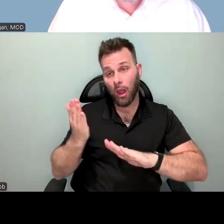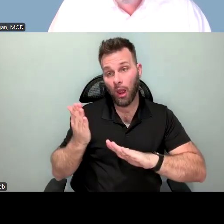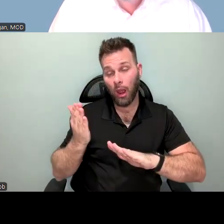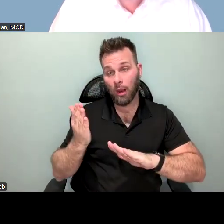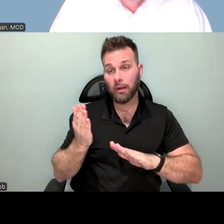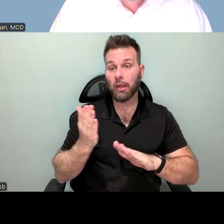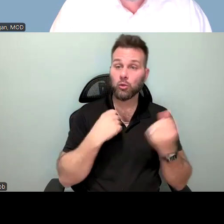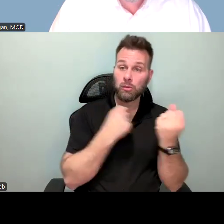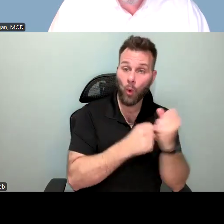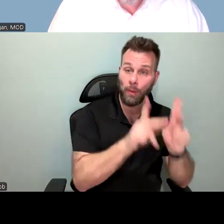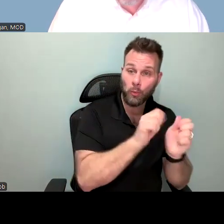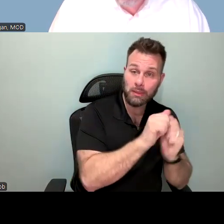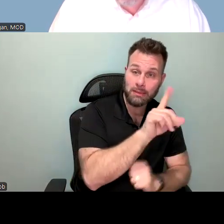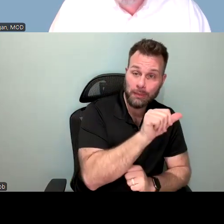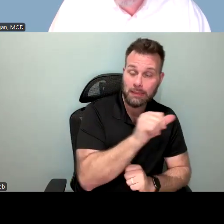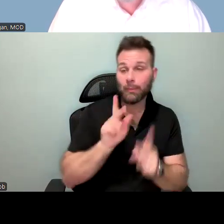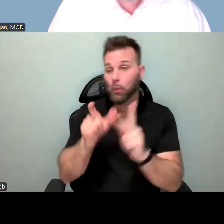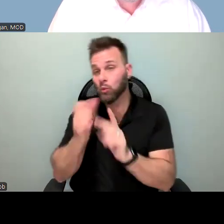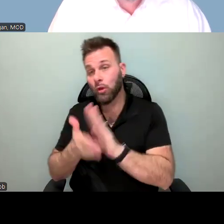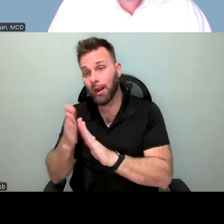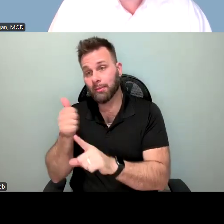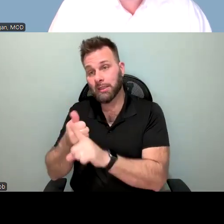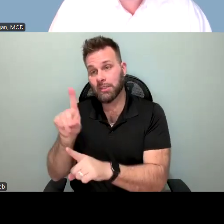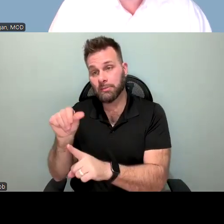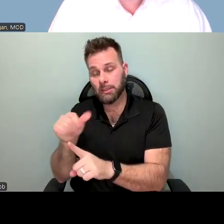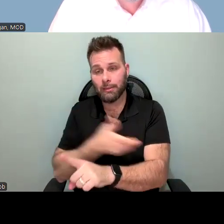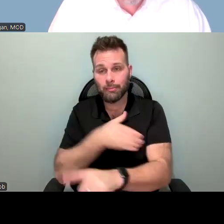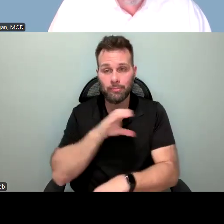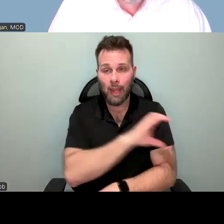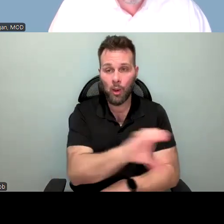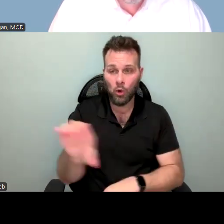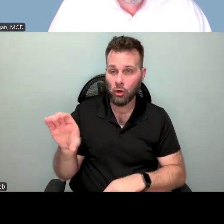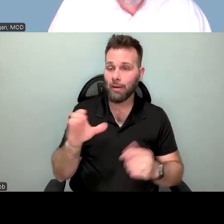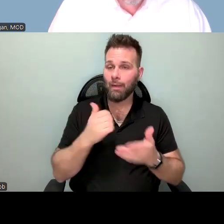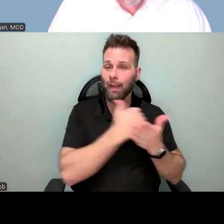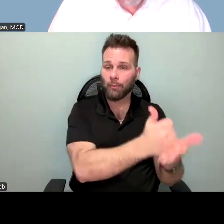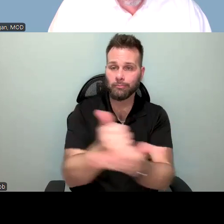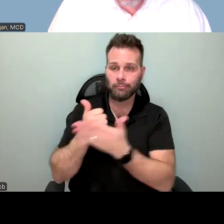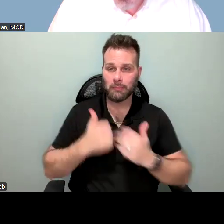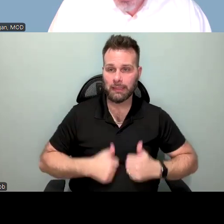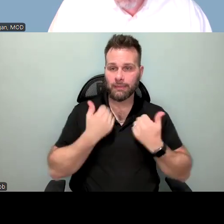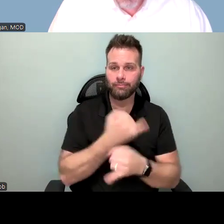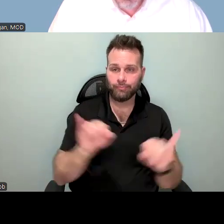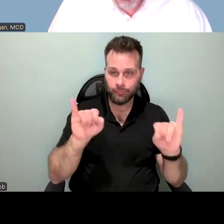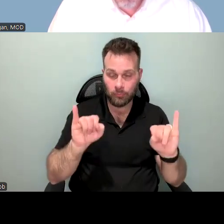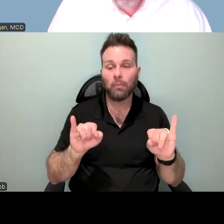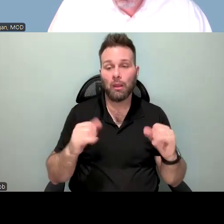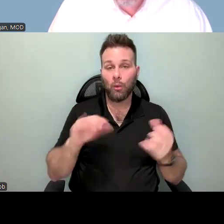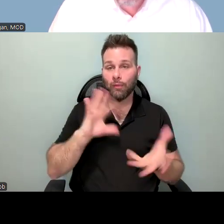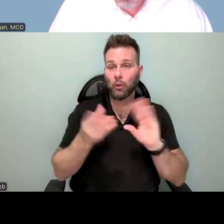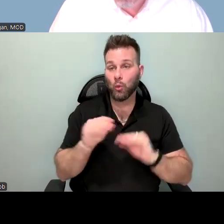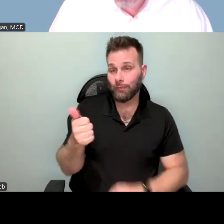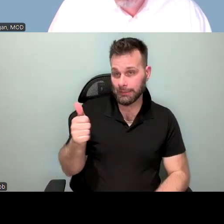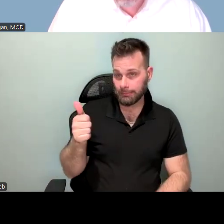disabilities, providing services that empower individuals and help them live independently. There are 10 CILs